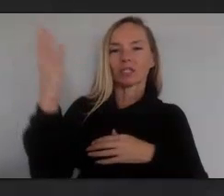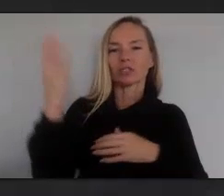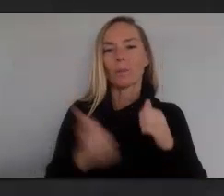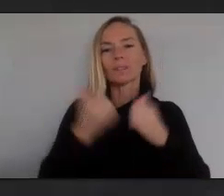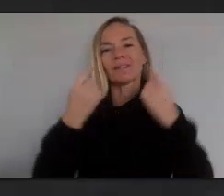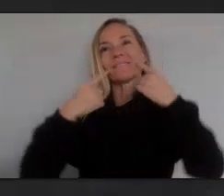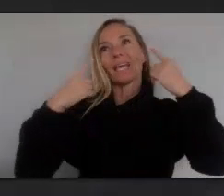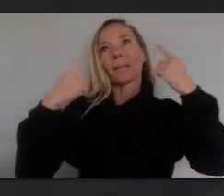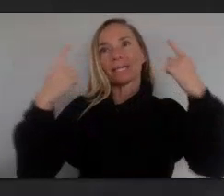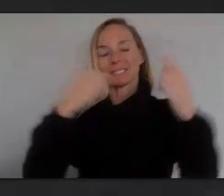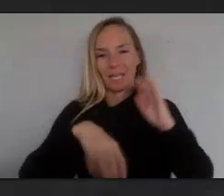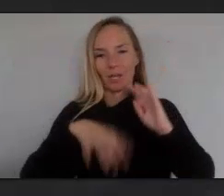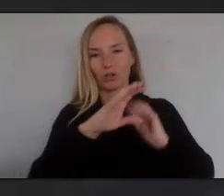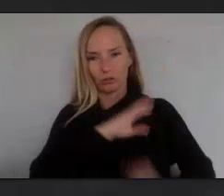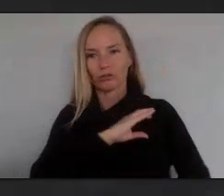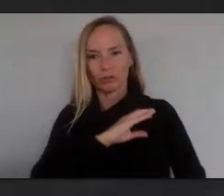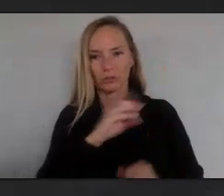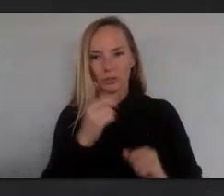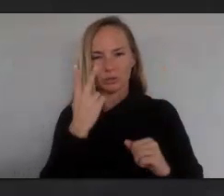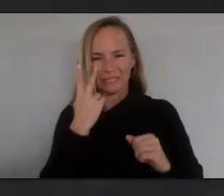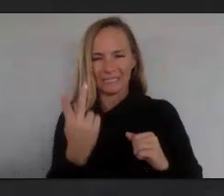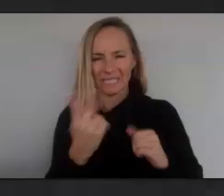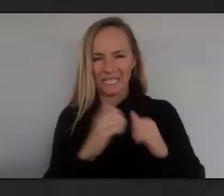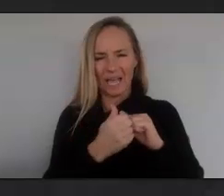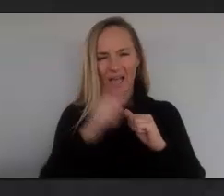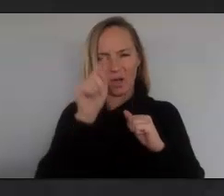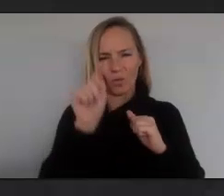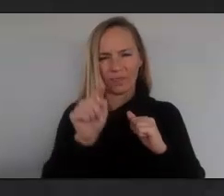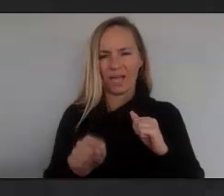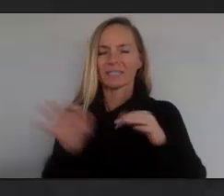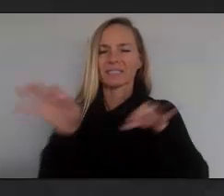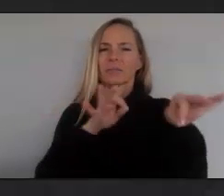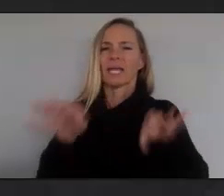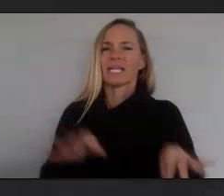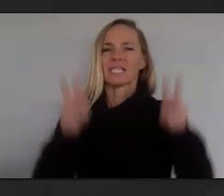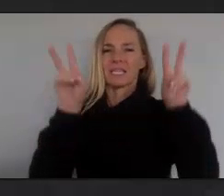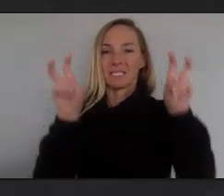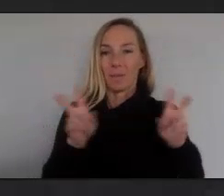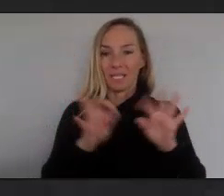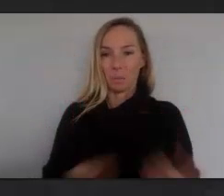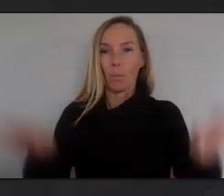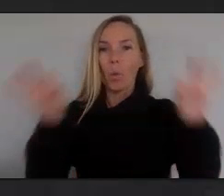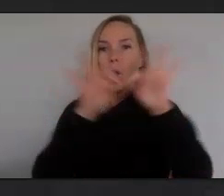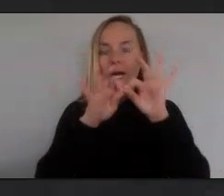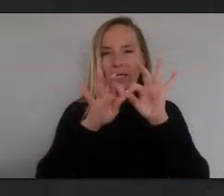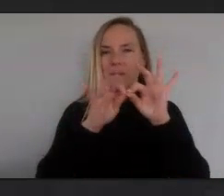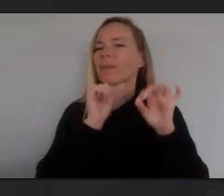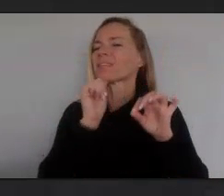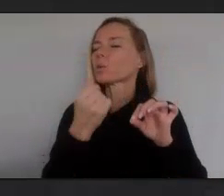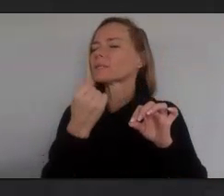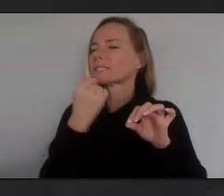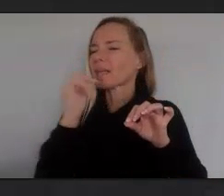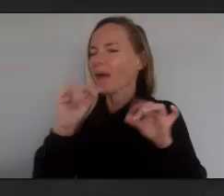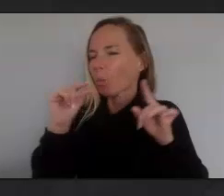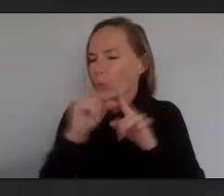characters. Do you see how all of these sentences tell why the topic is important? But they don't use the word important. That's a good